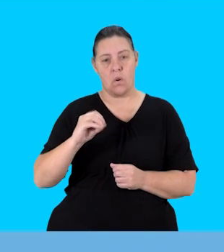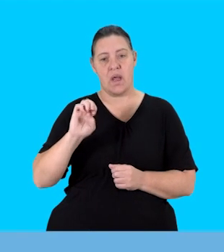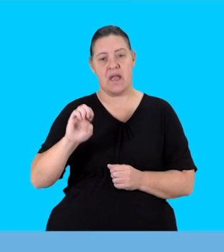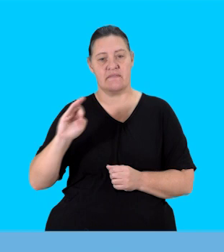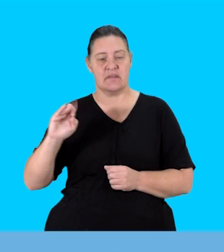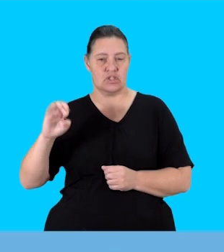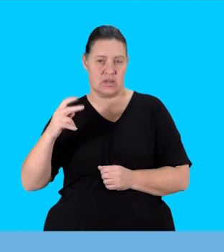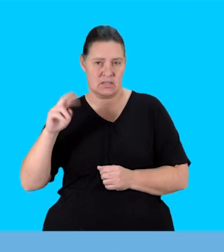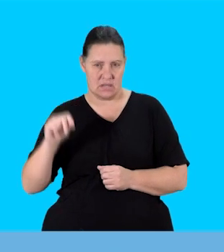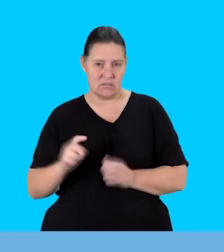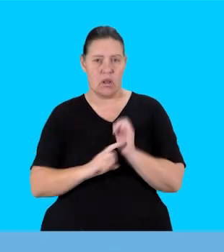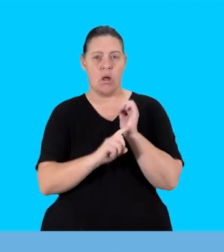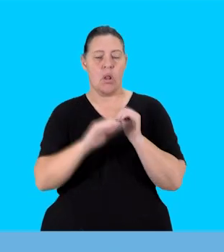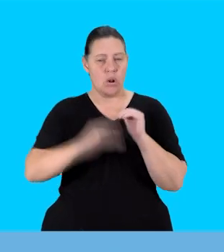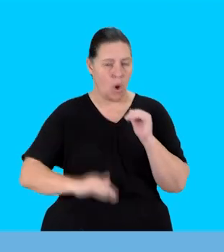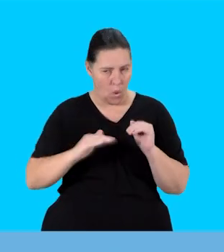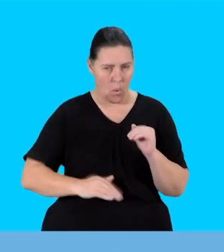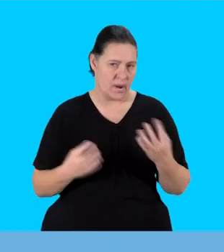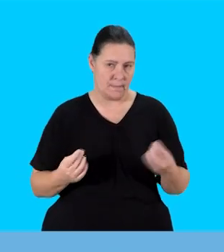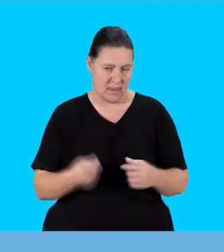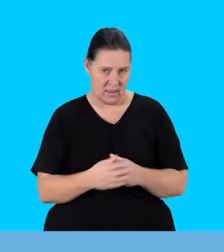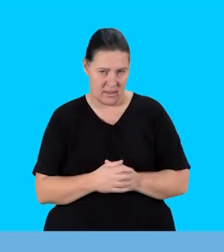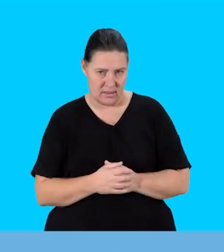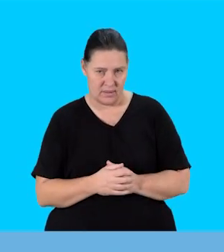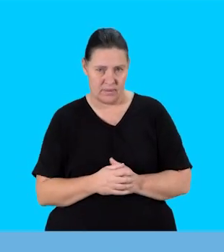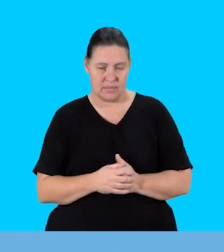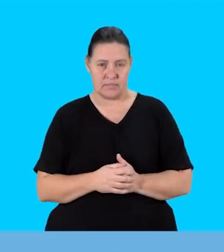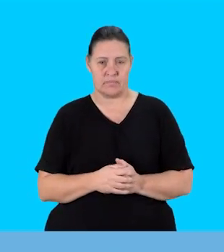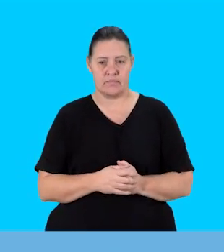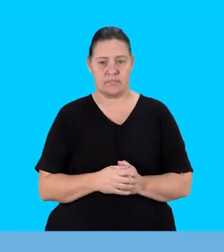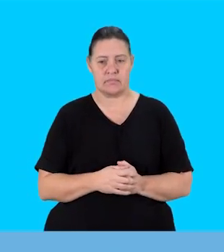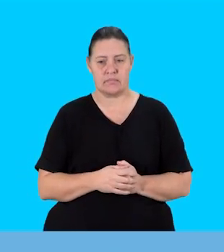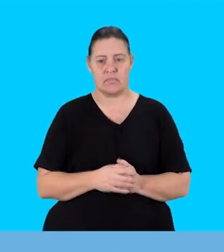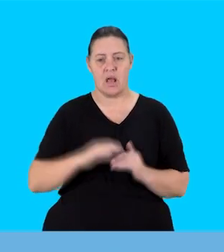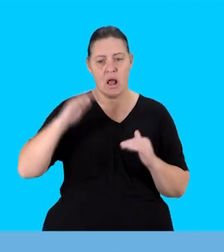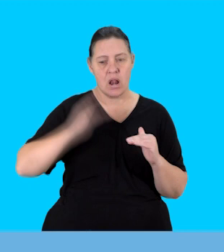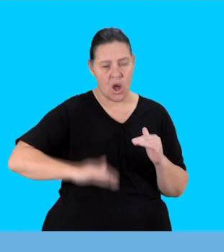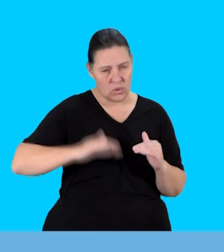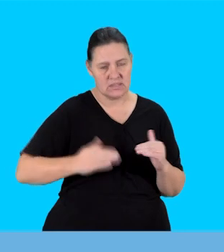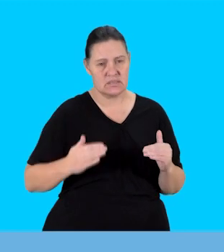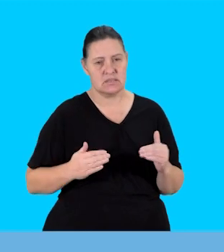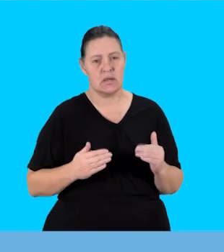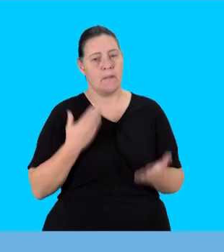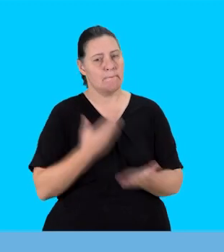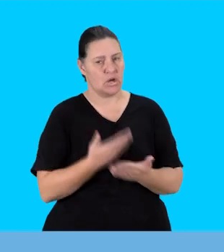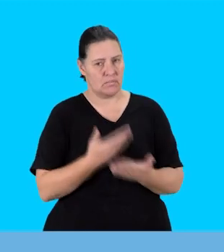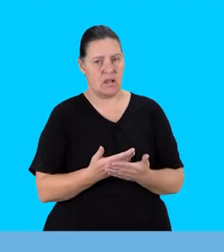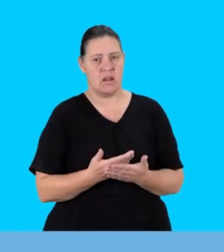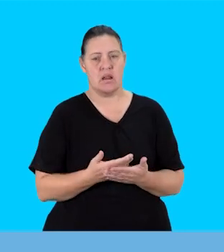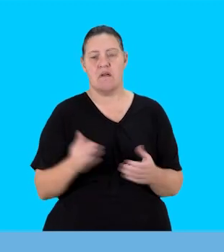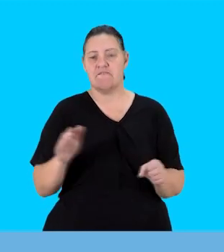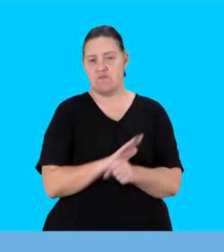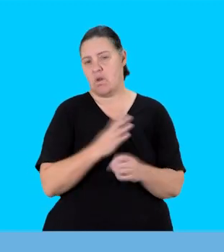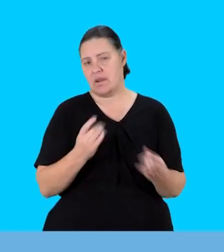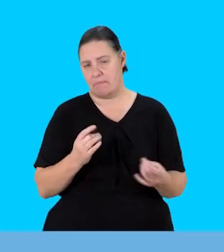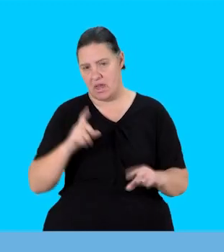the lowest whole number ratio. We need to make sure that our coefficients are always in the lowest possible whole